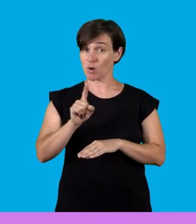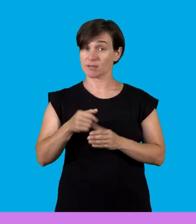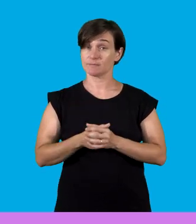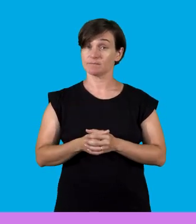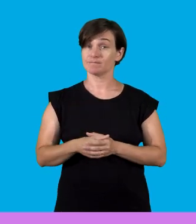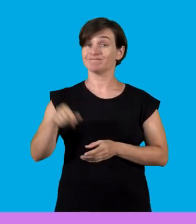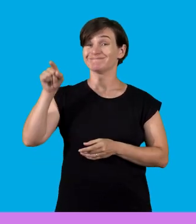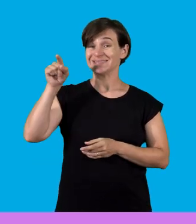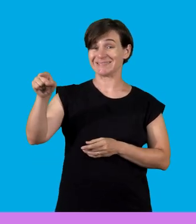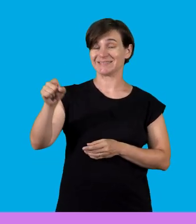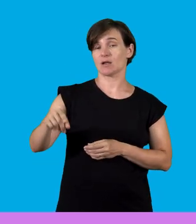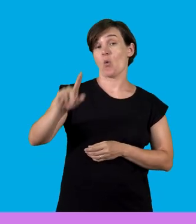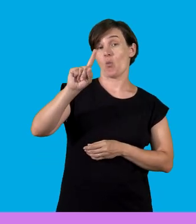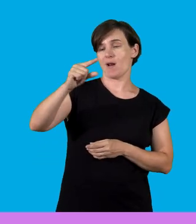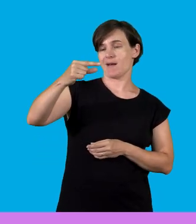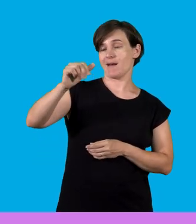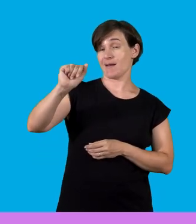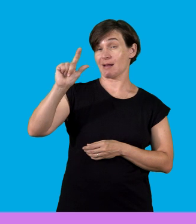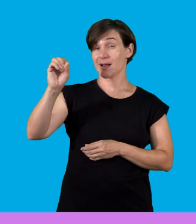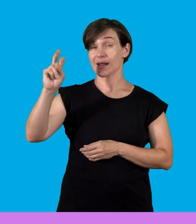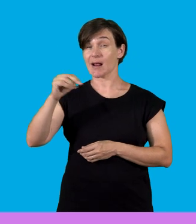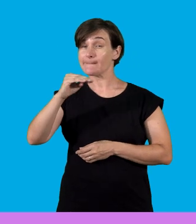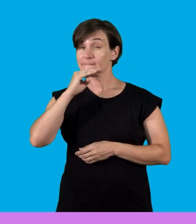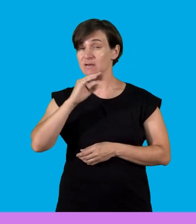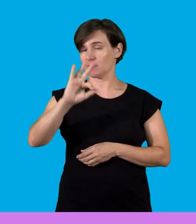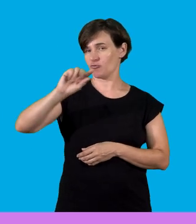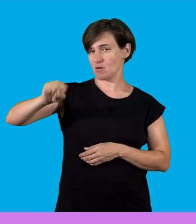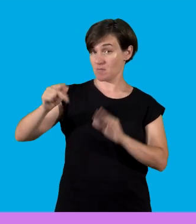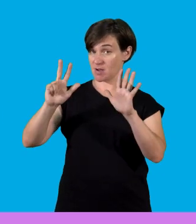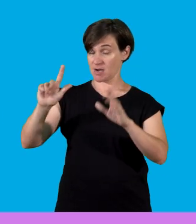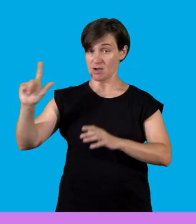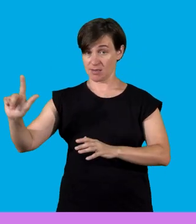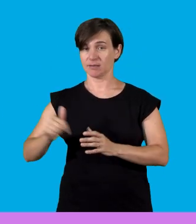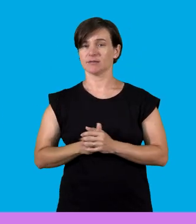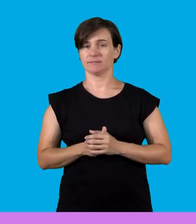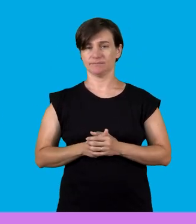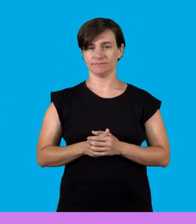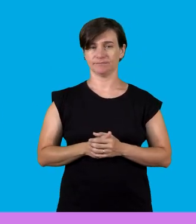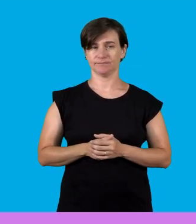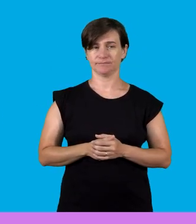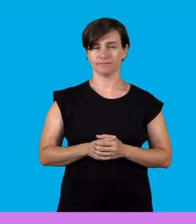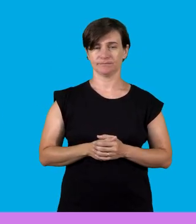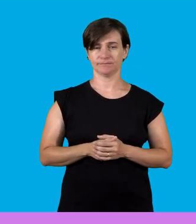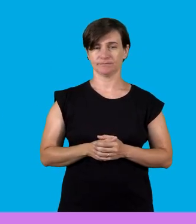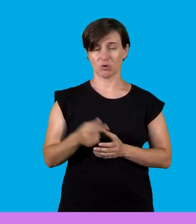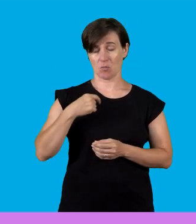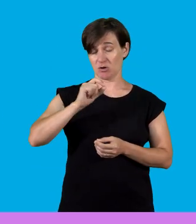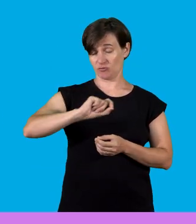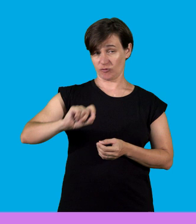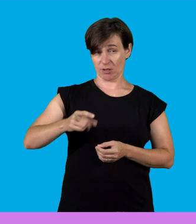work with the 1 gallon is 3,8 liters. So it's 1